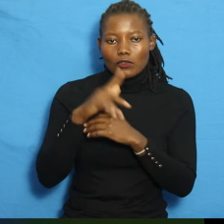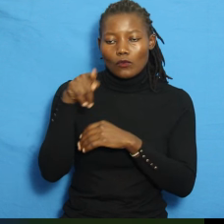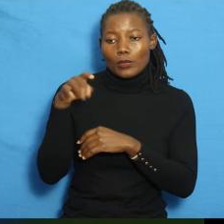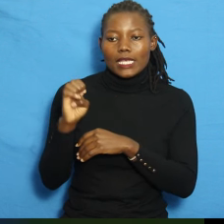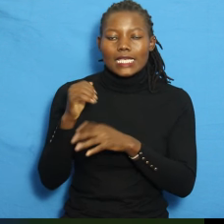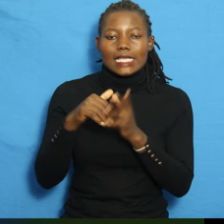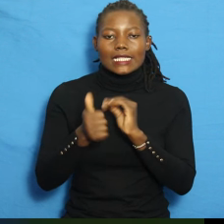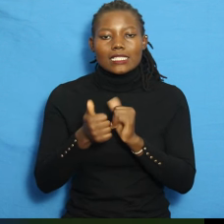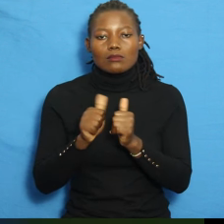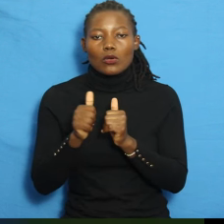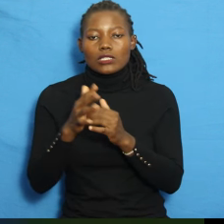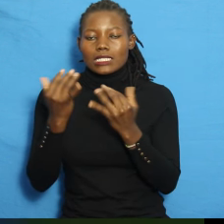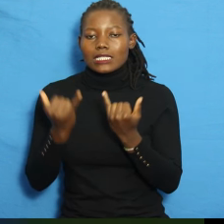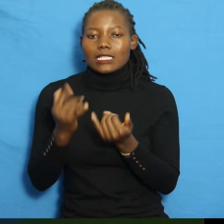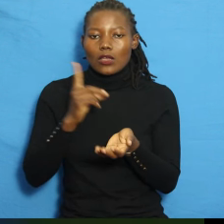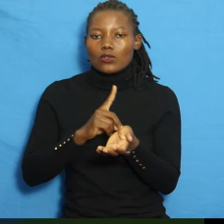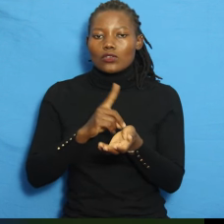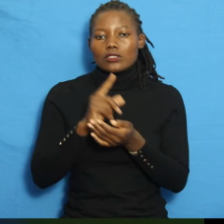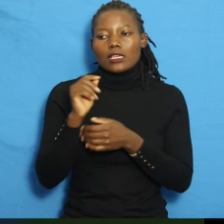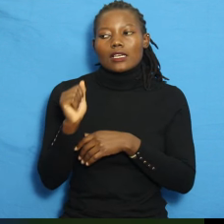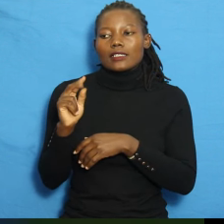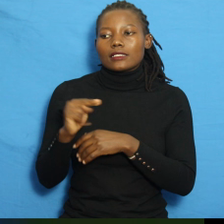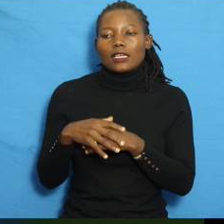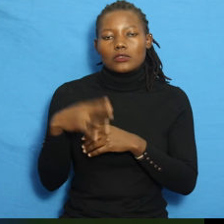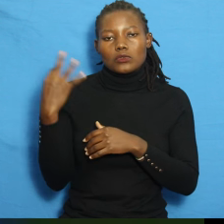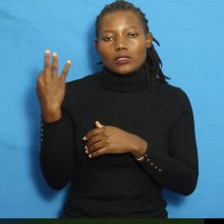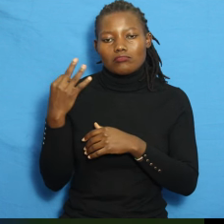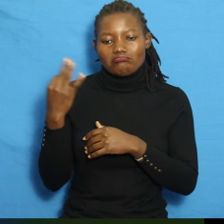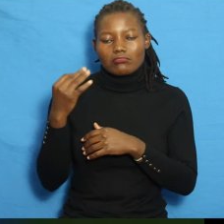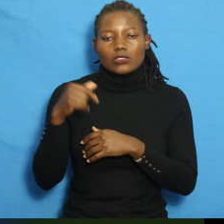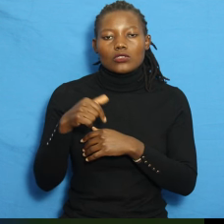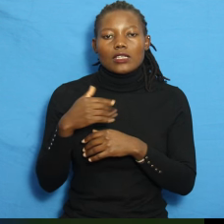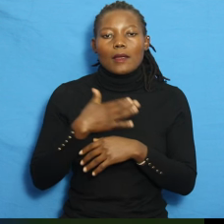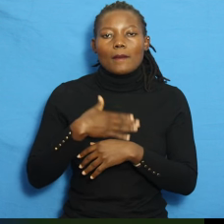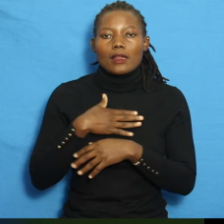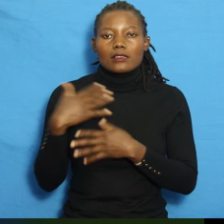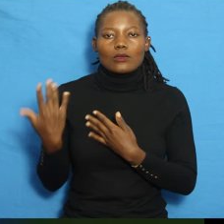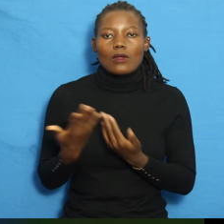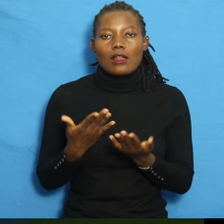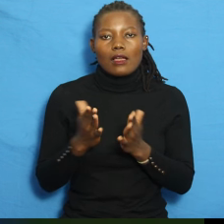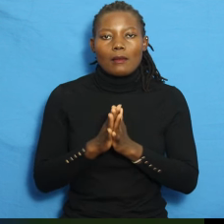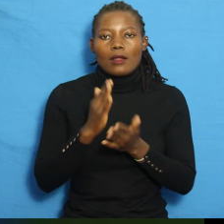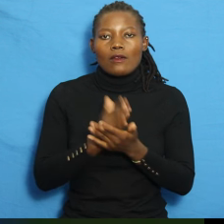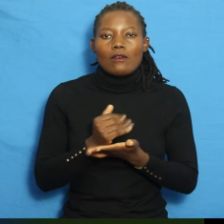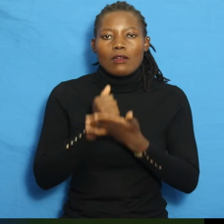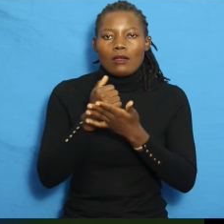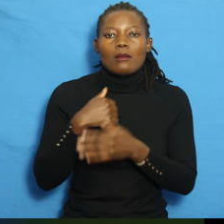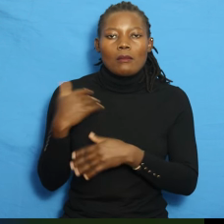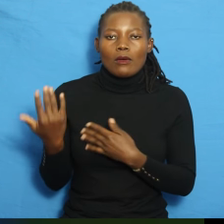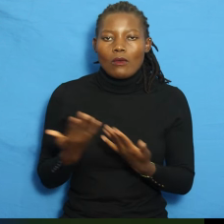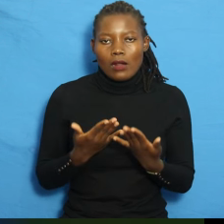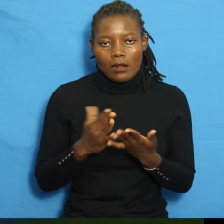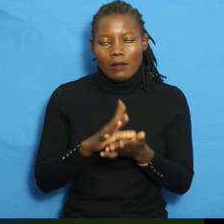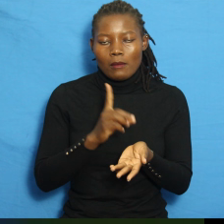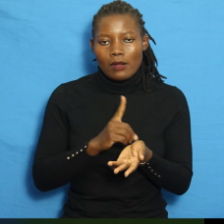Sports. So Dr. Tank will take us through today, and please welcome and of course help me welcome Dr. Tank to take